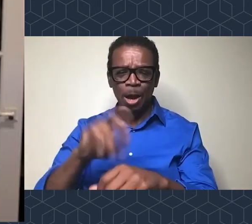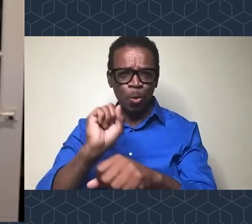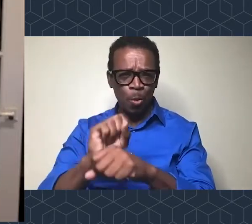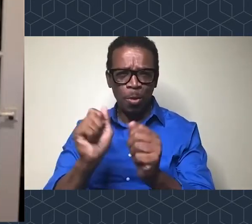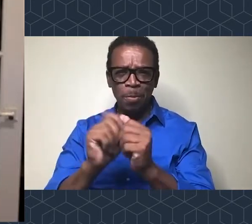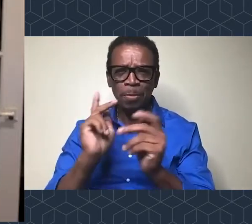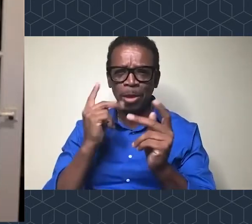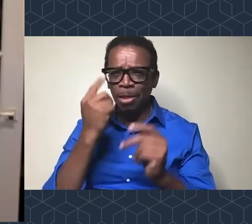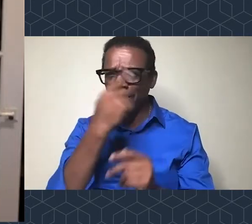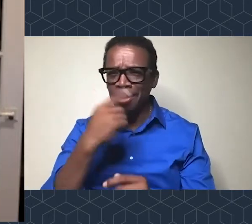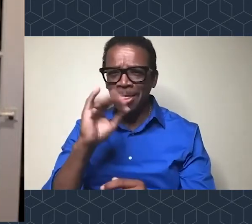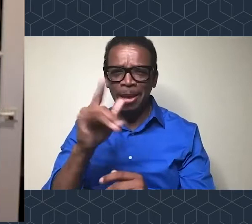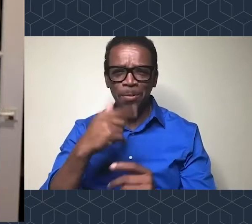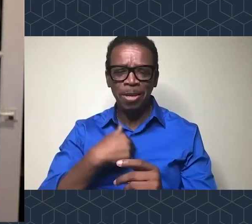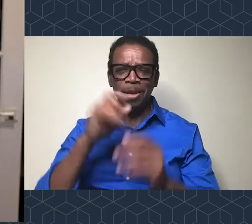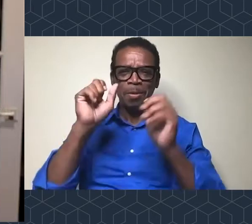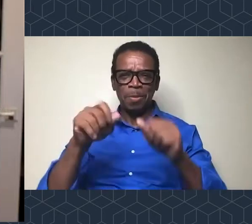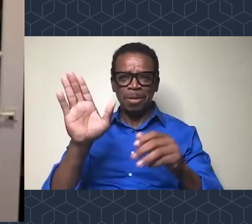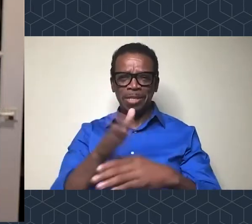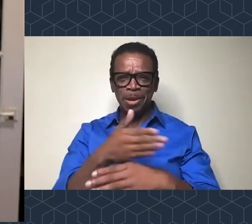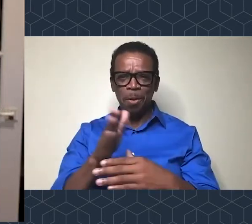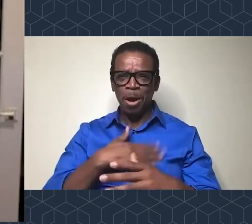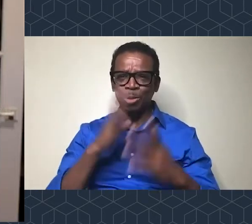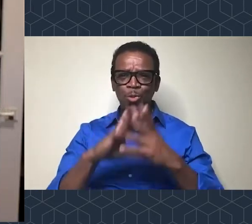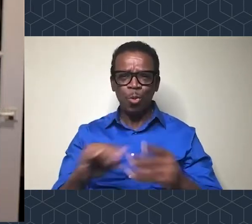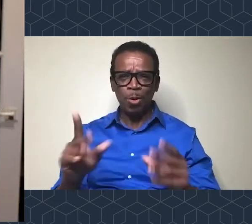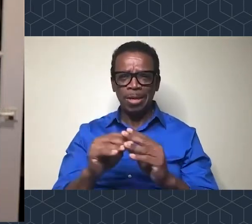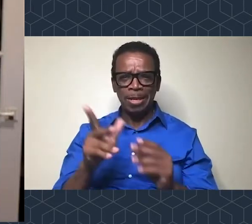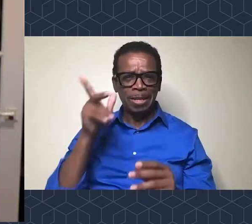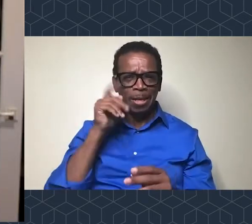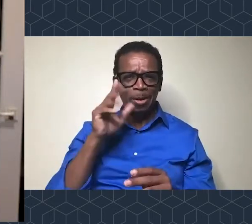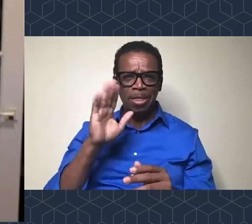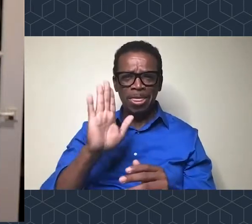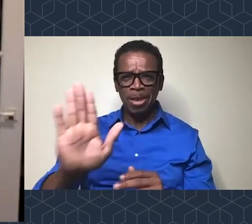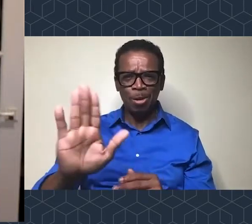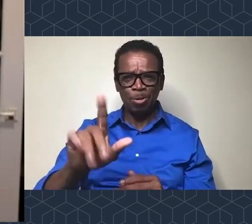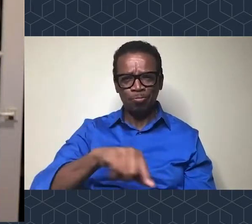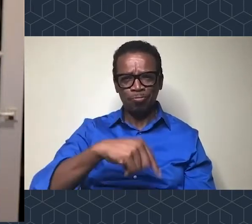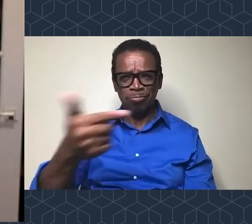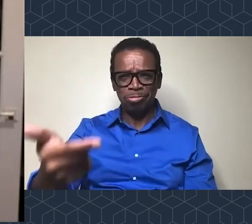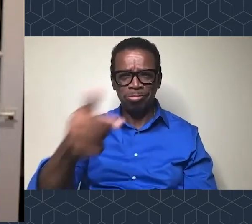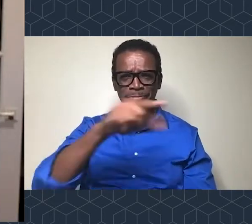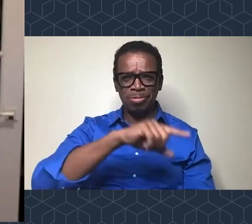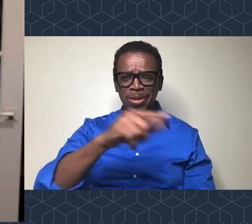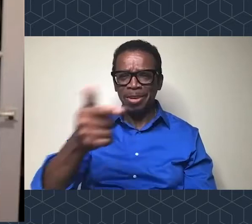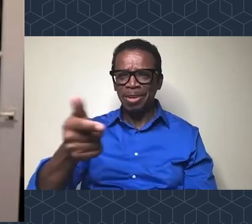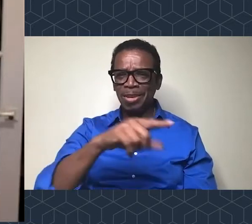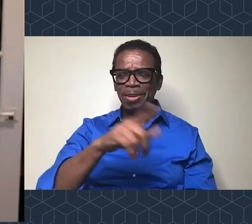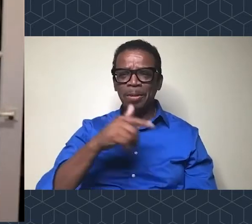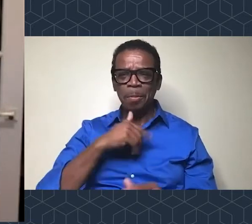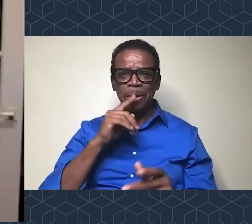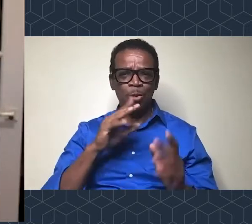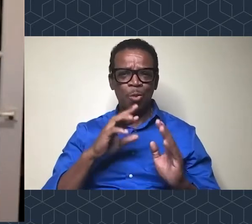with people that look like me, but also I'm able to share my story and hear their stories, bring us closer together and inspire each